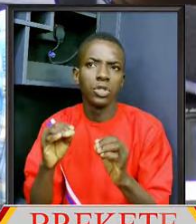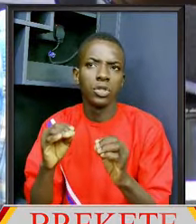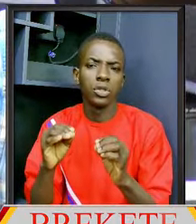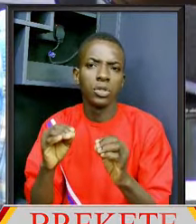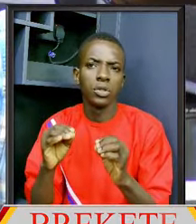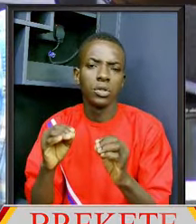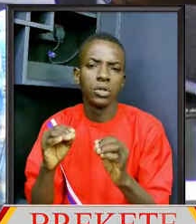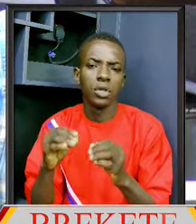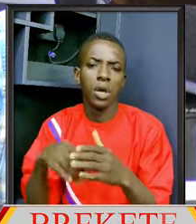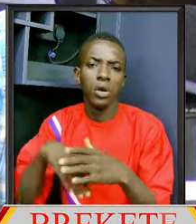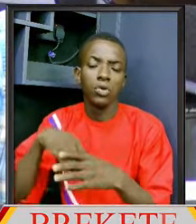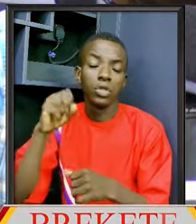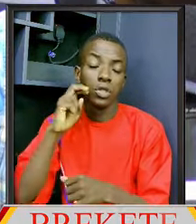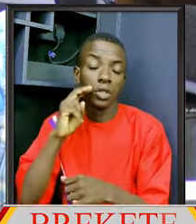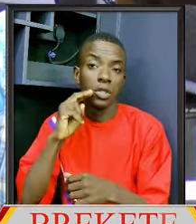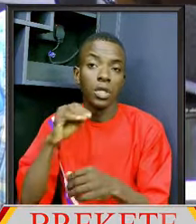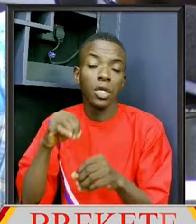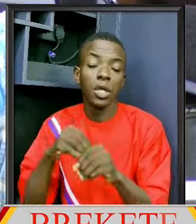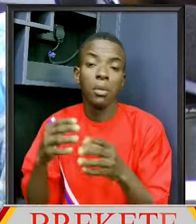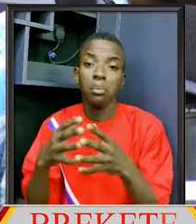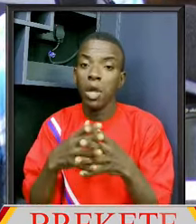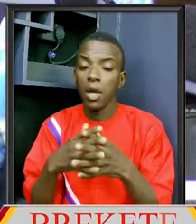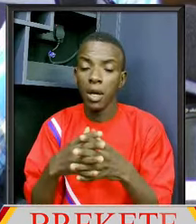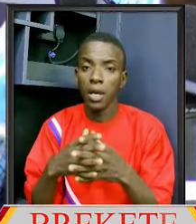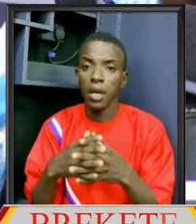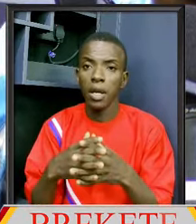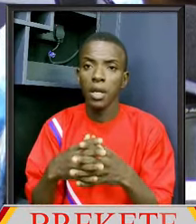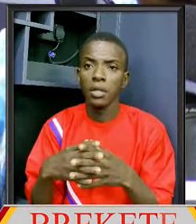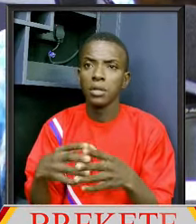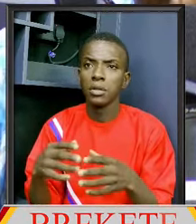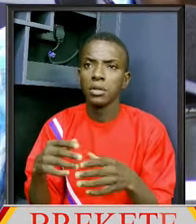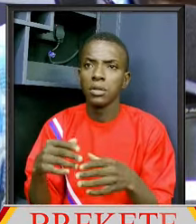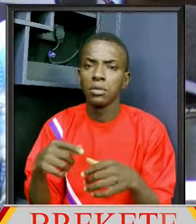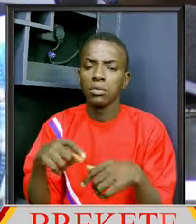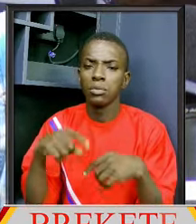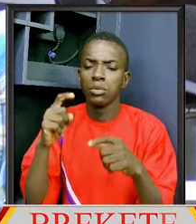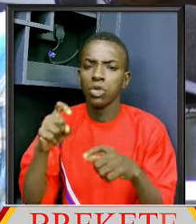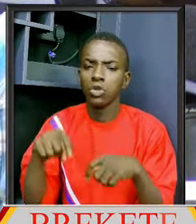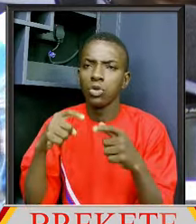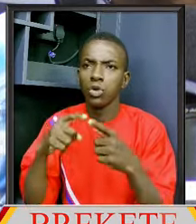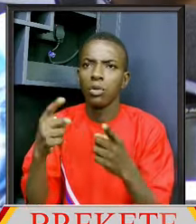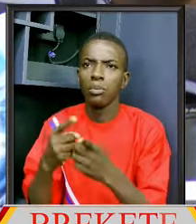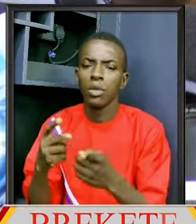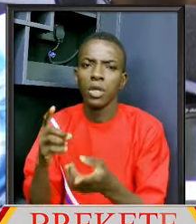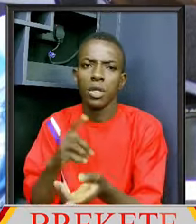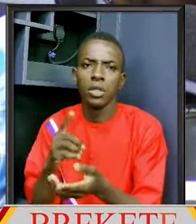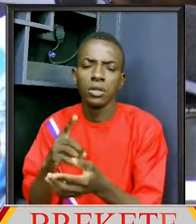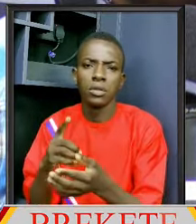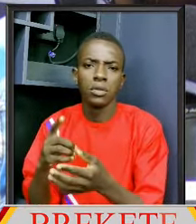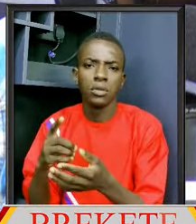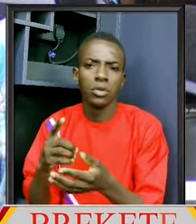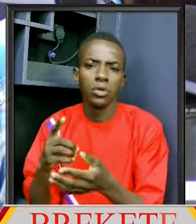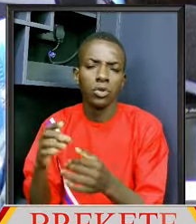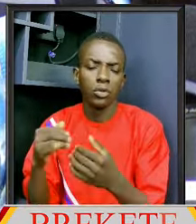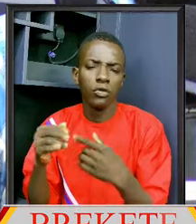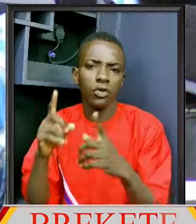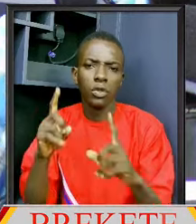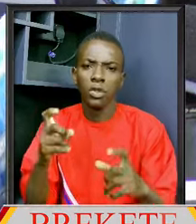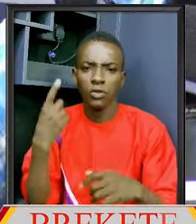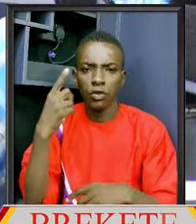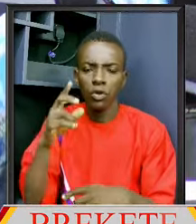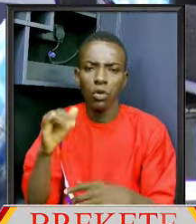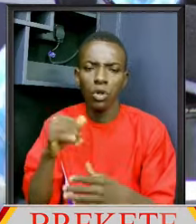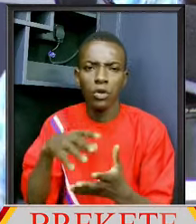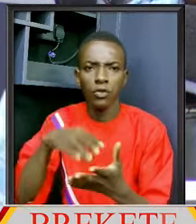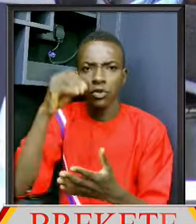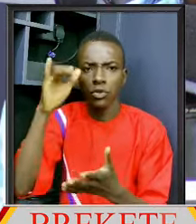Professor Wadoto. For America, they say you must go meet doctor before he do test for you. So one